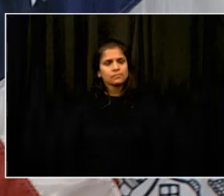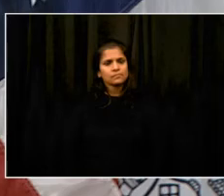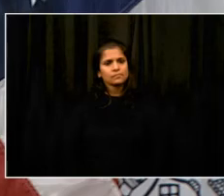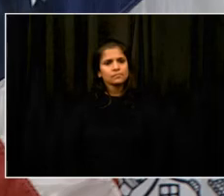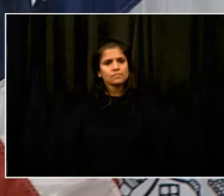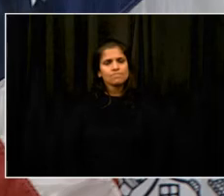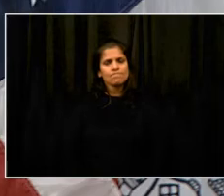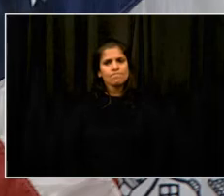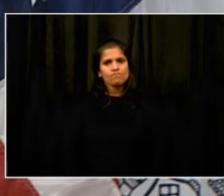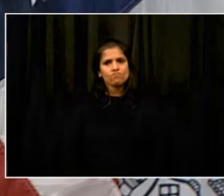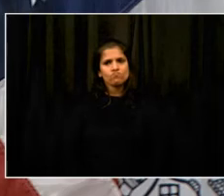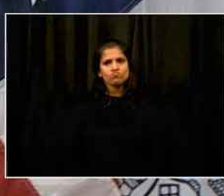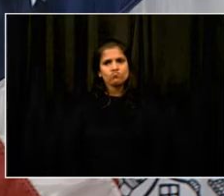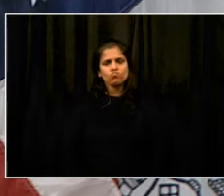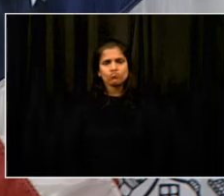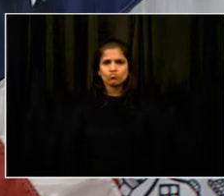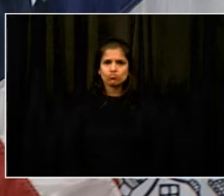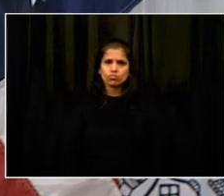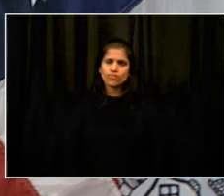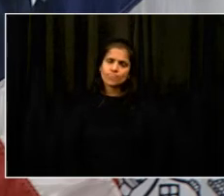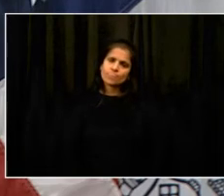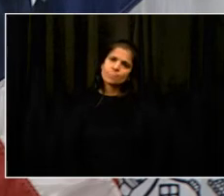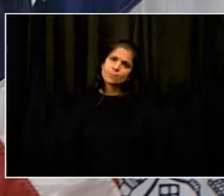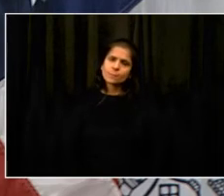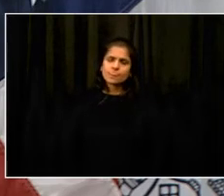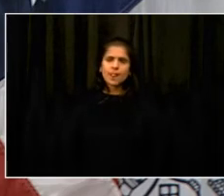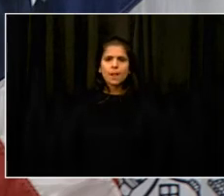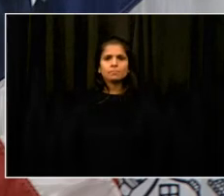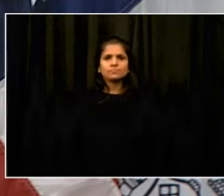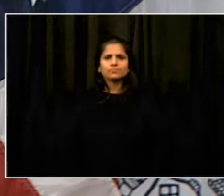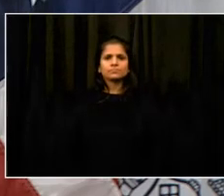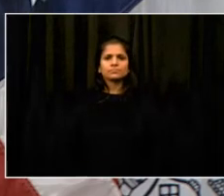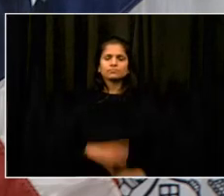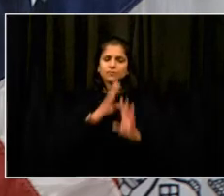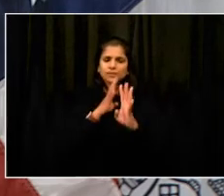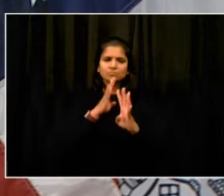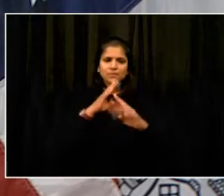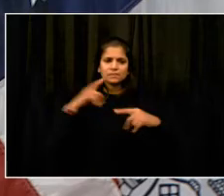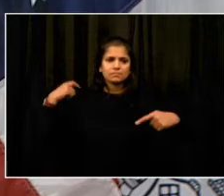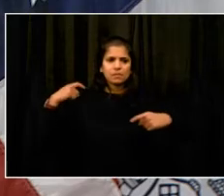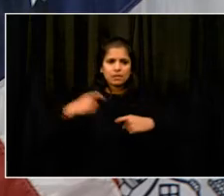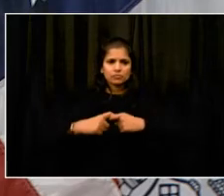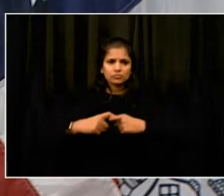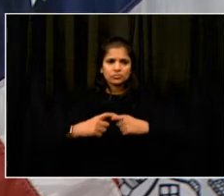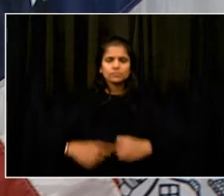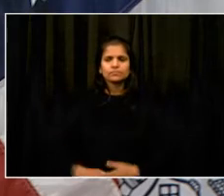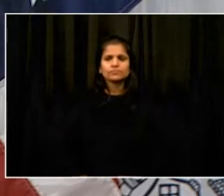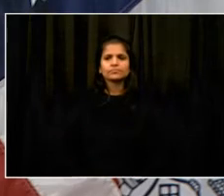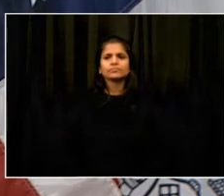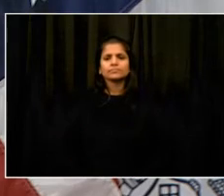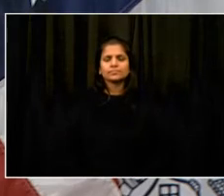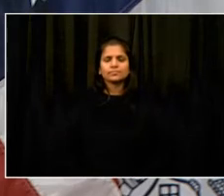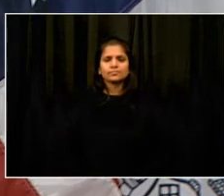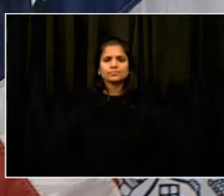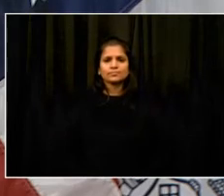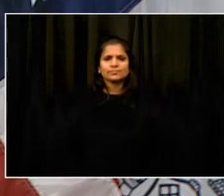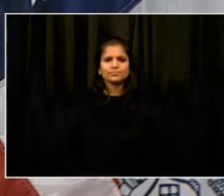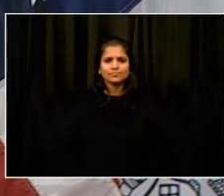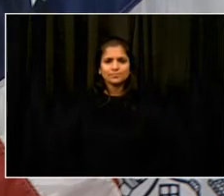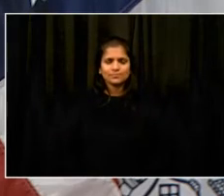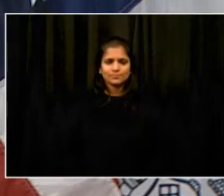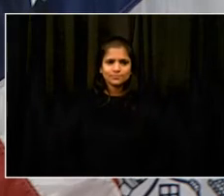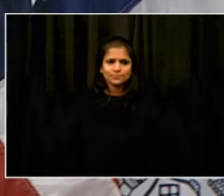los trabajadores se conviertan en dueños de las empresas. Cada día